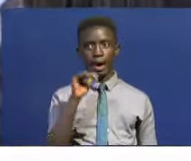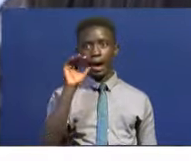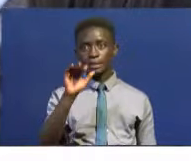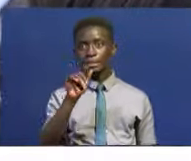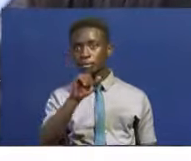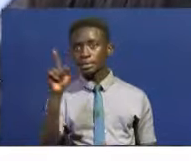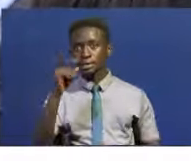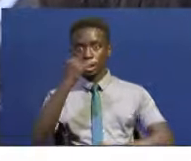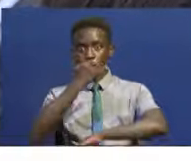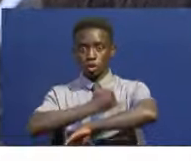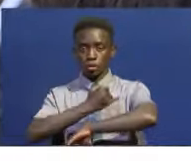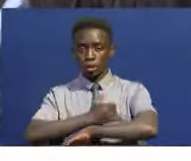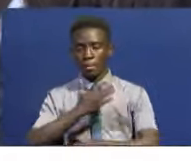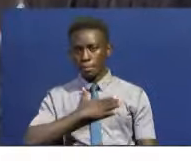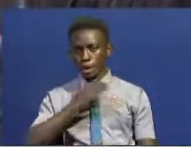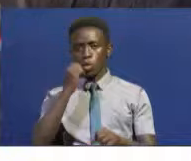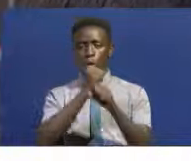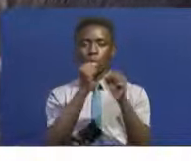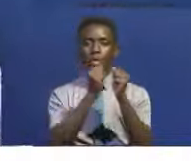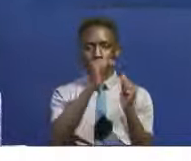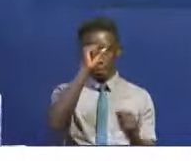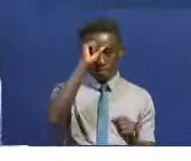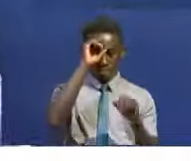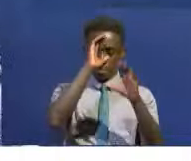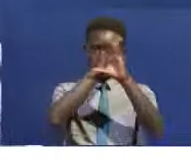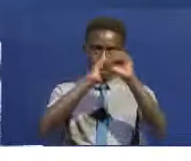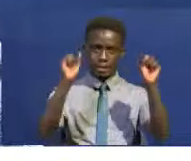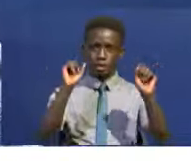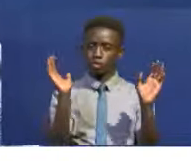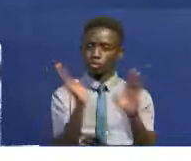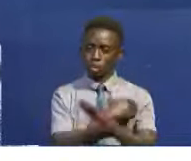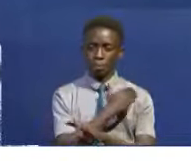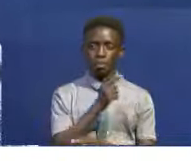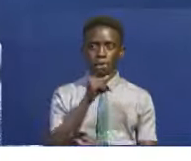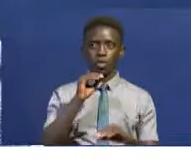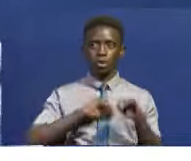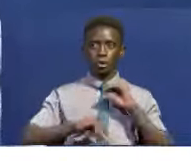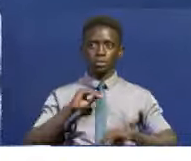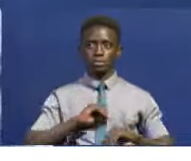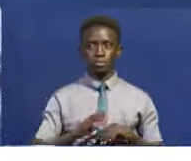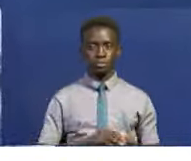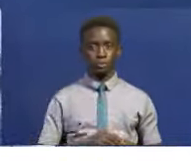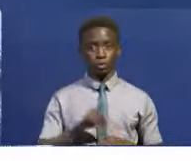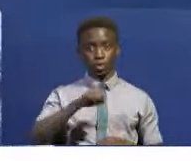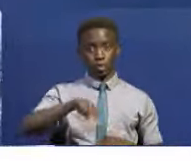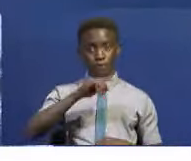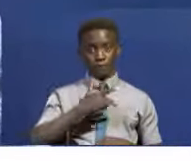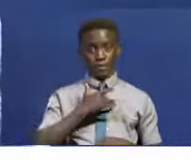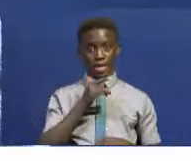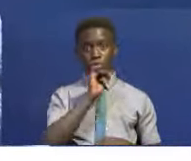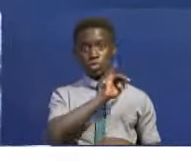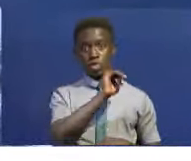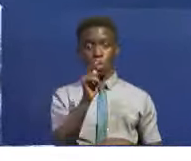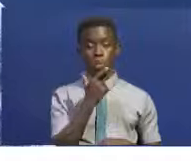institutions to join hands with the President in fighting corruption. We feel that those who are